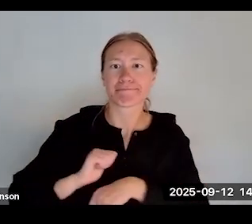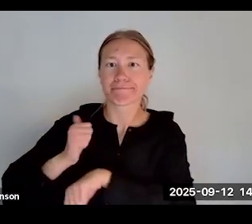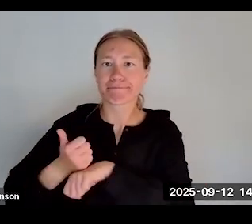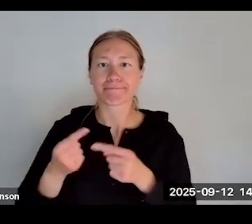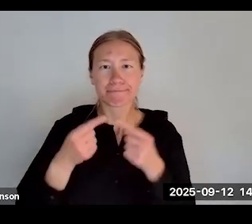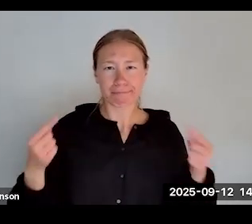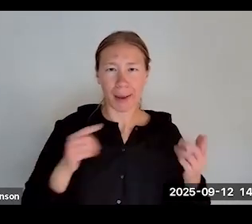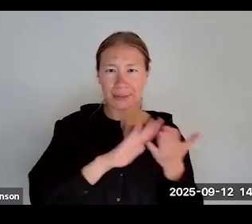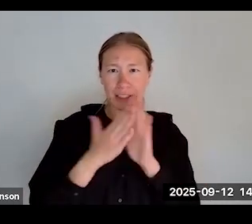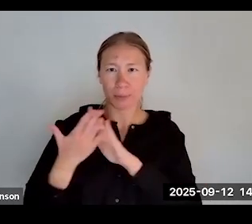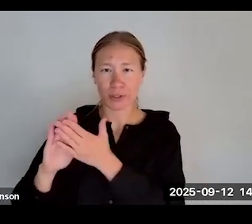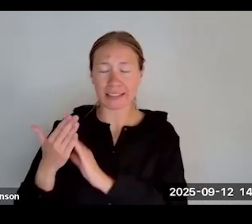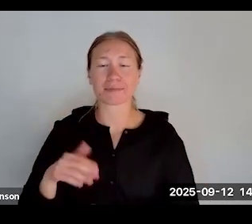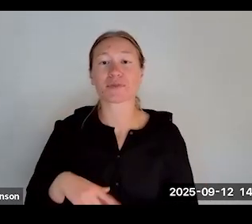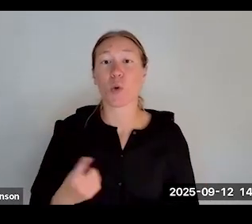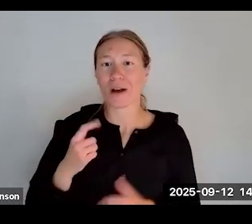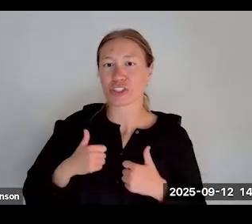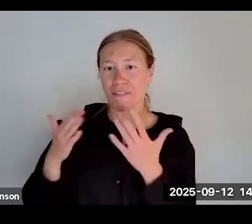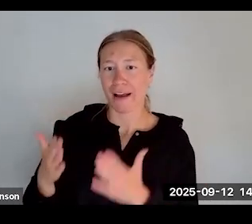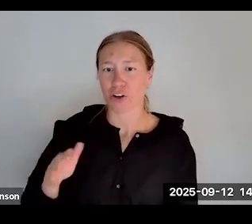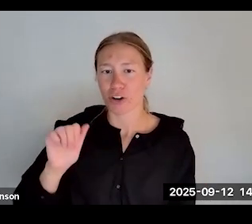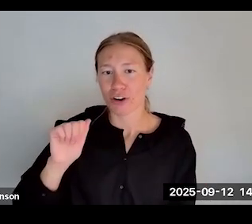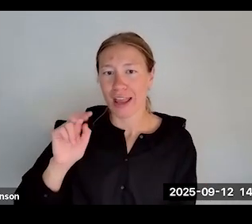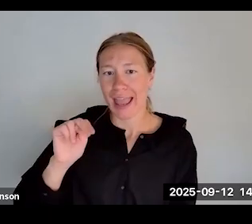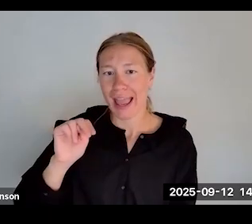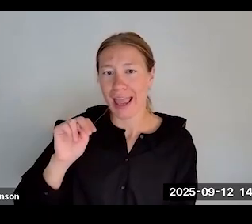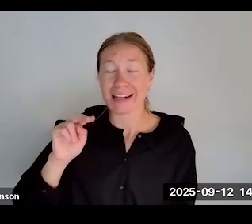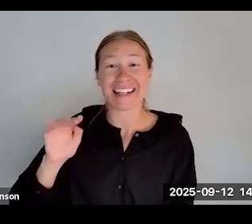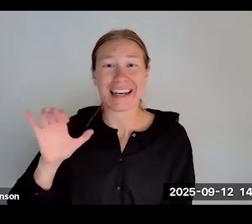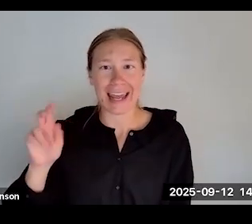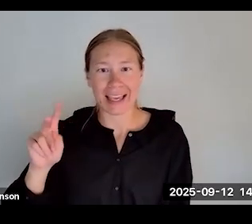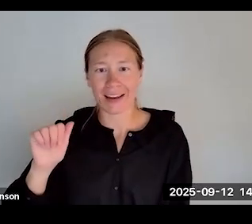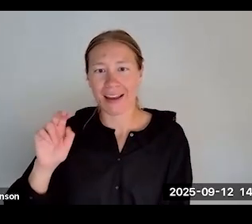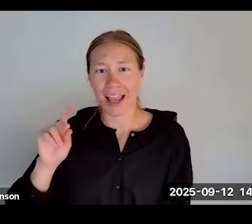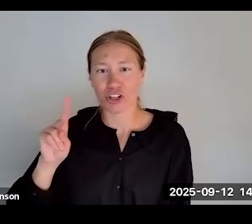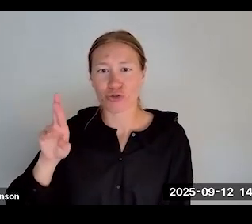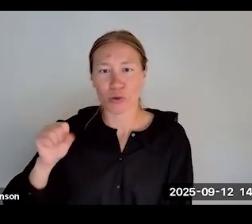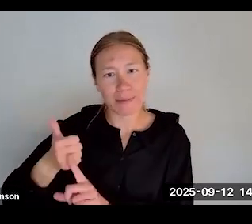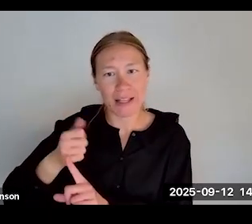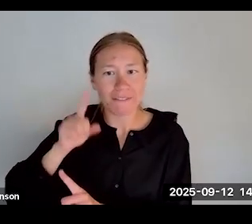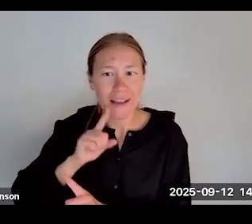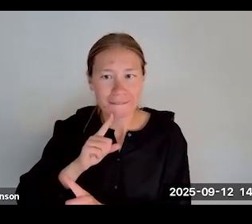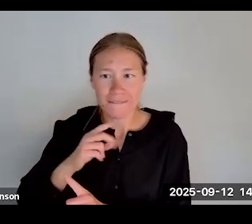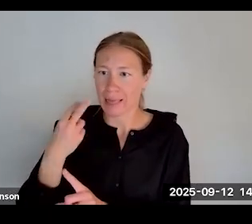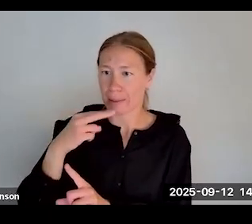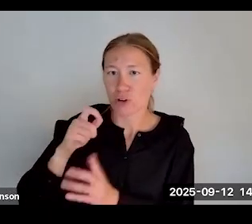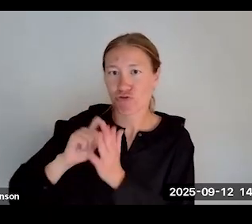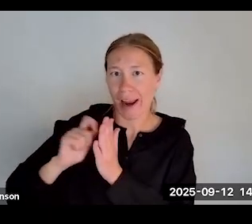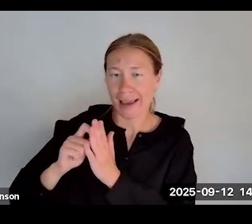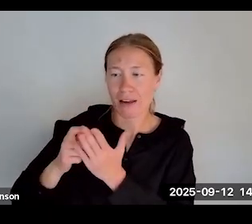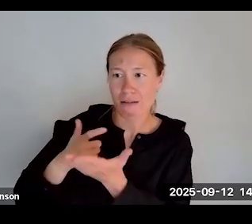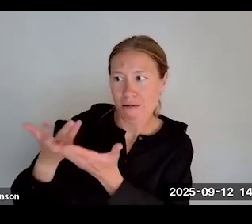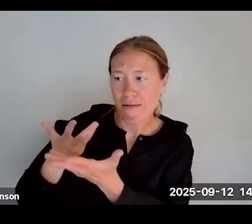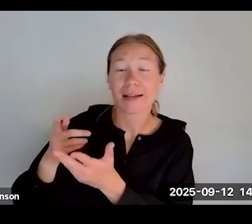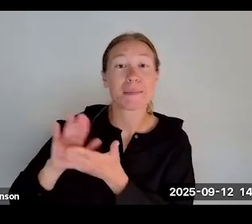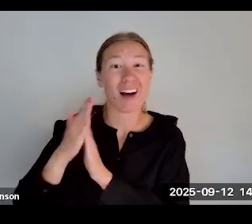Nick Andros, is deaf and communicates by lip reading and writing. Nick becomes one of the leaders on the side of light,